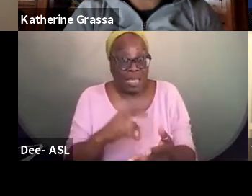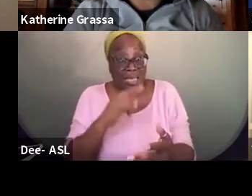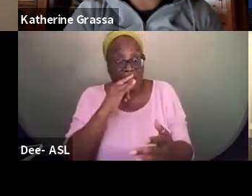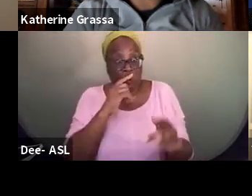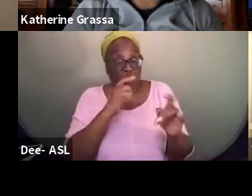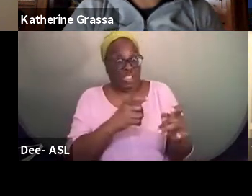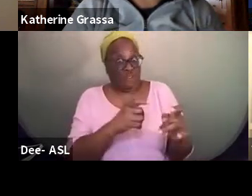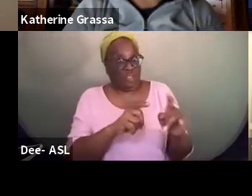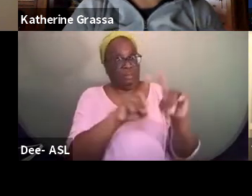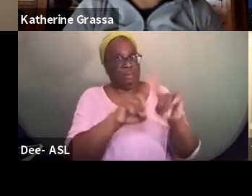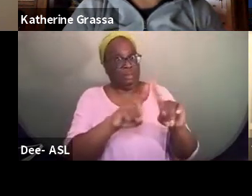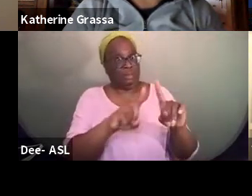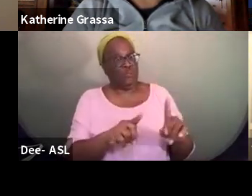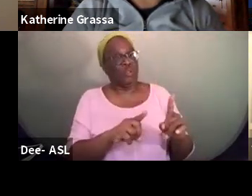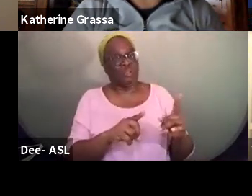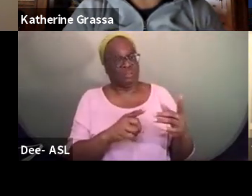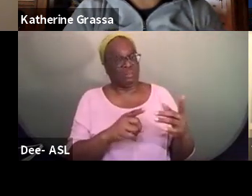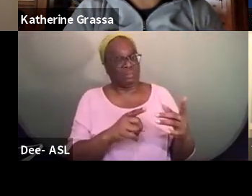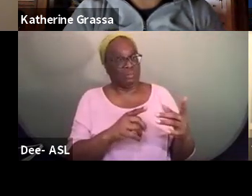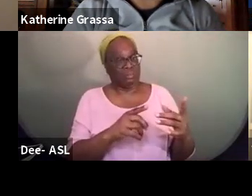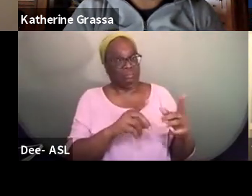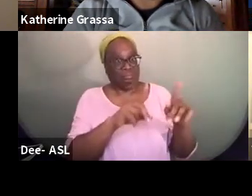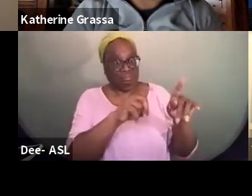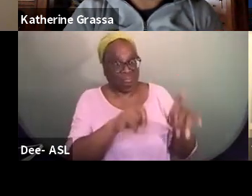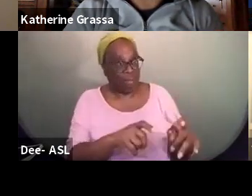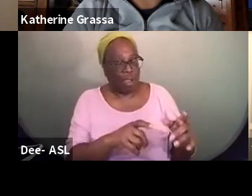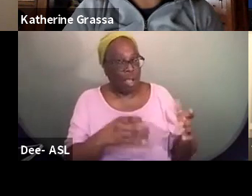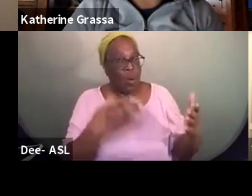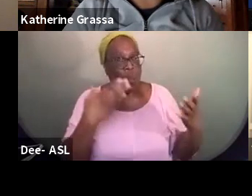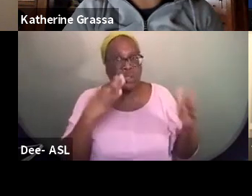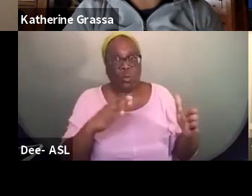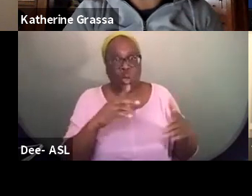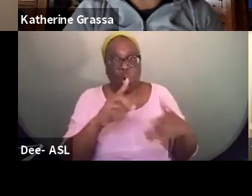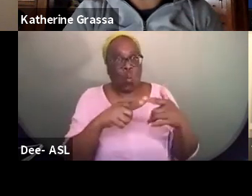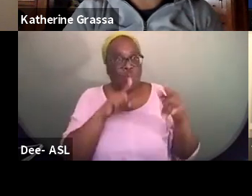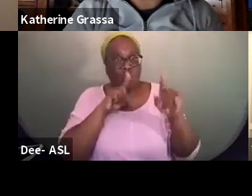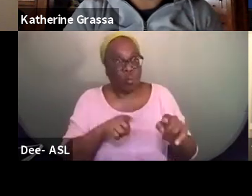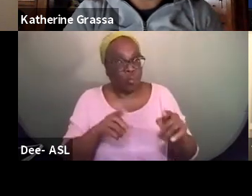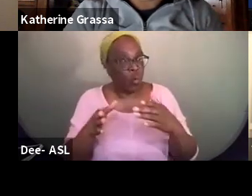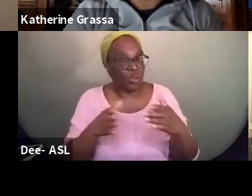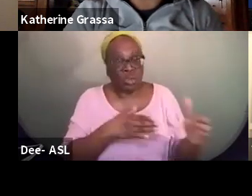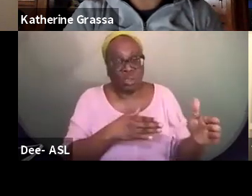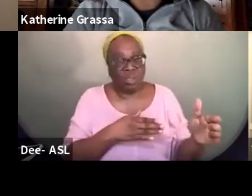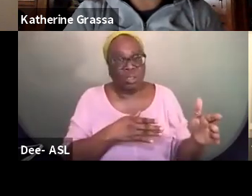to take. We don't know what we're going to get reported out on it. So I personally think that the